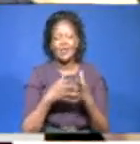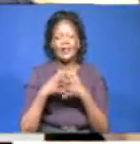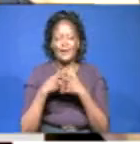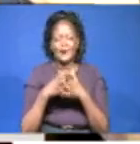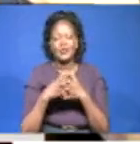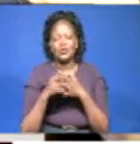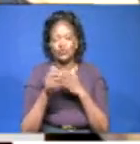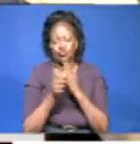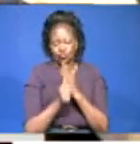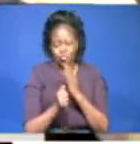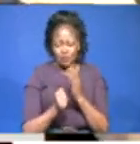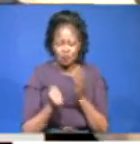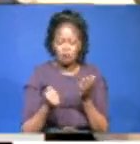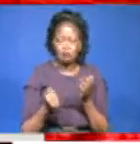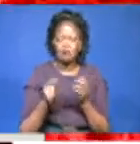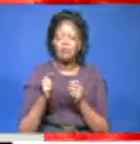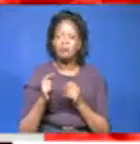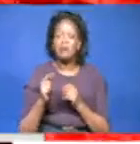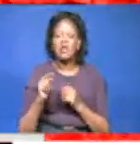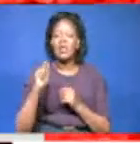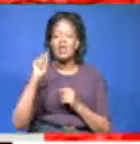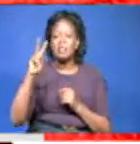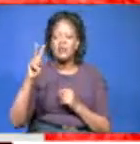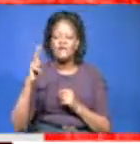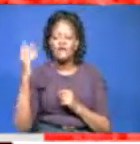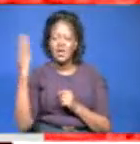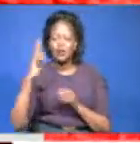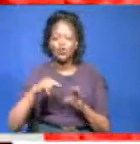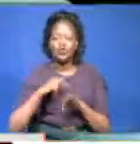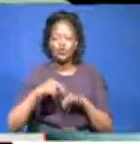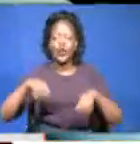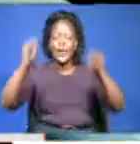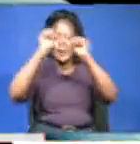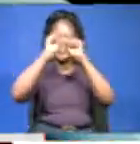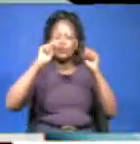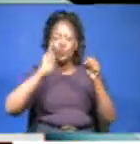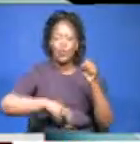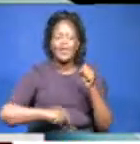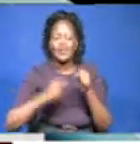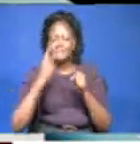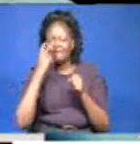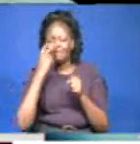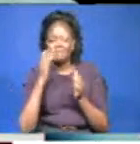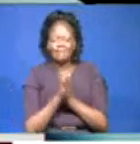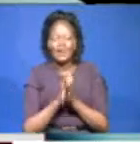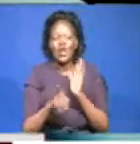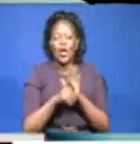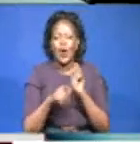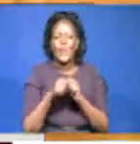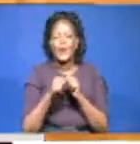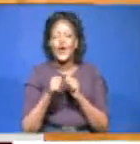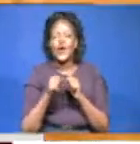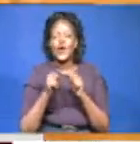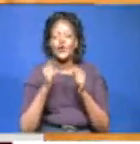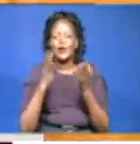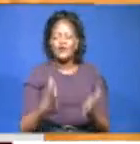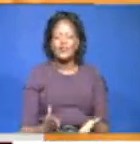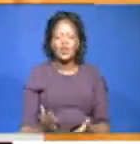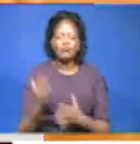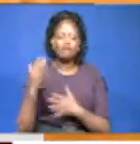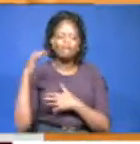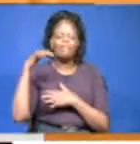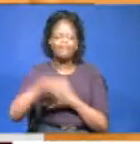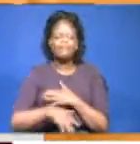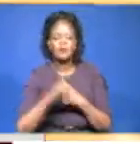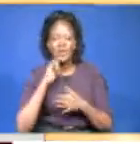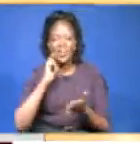In a televised address to the nation, the president blamed speculations and illegal forex traders for the depreciation, adding